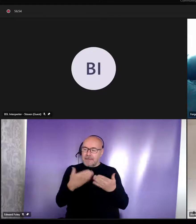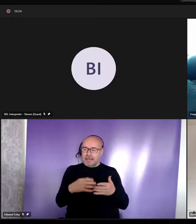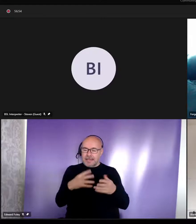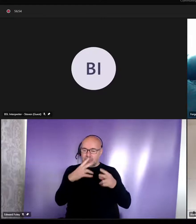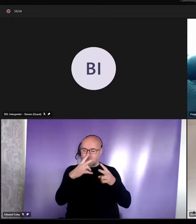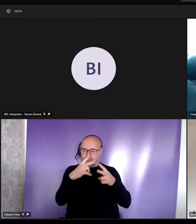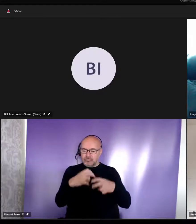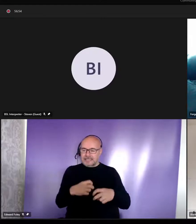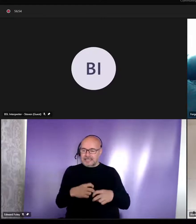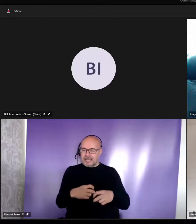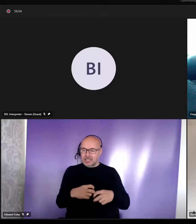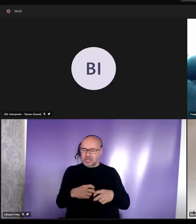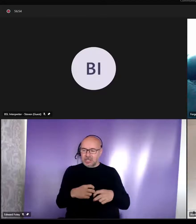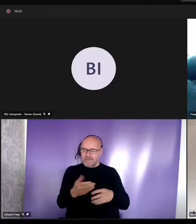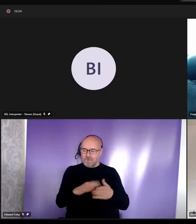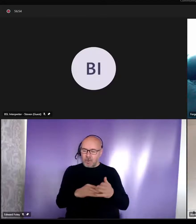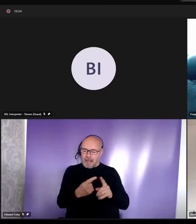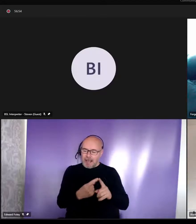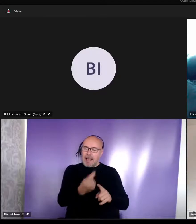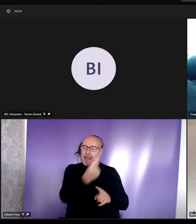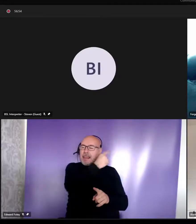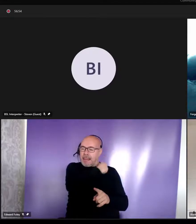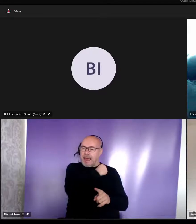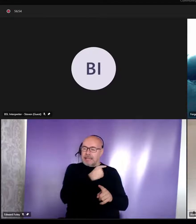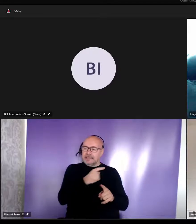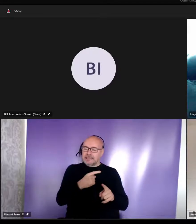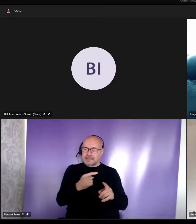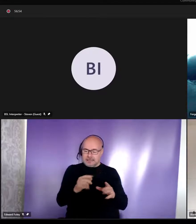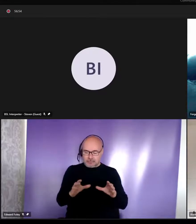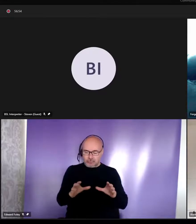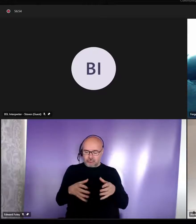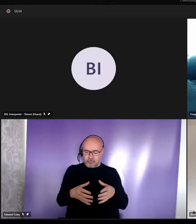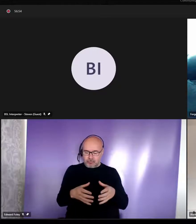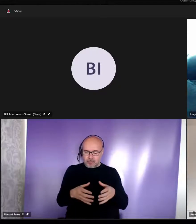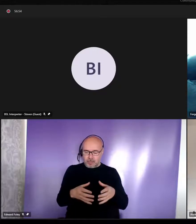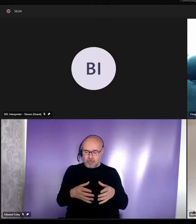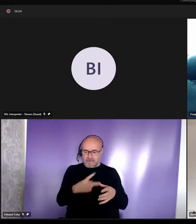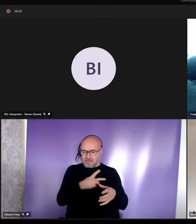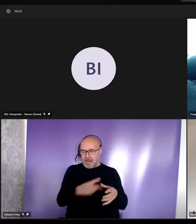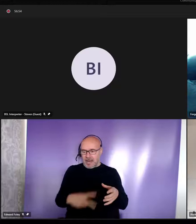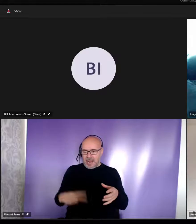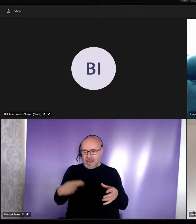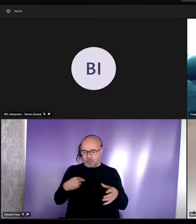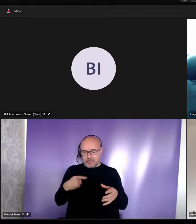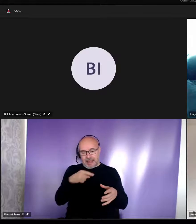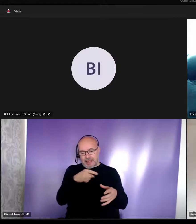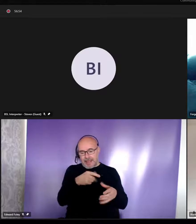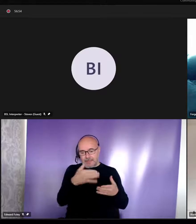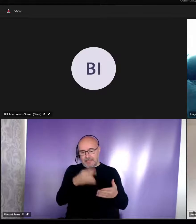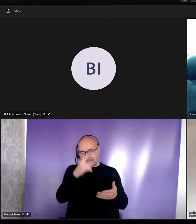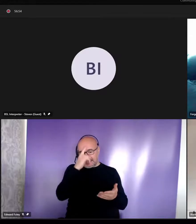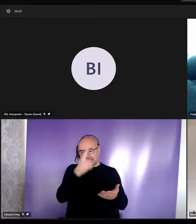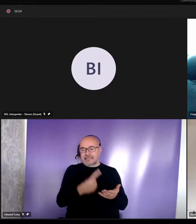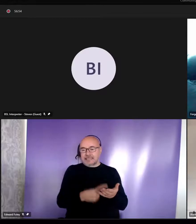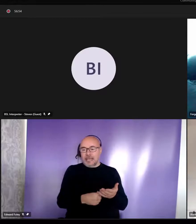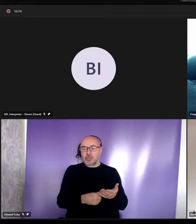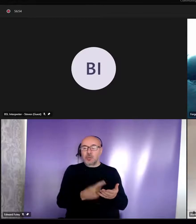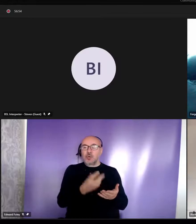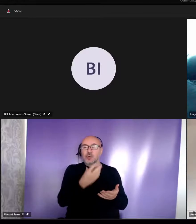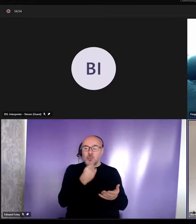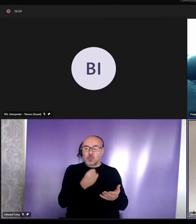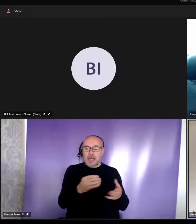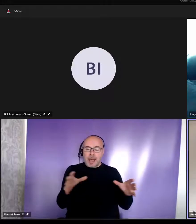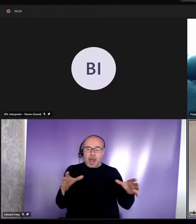back in a previous administration where we took the decision to use pool vehicles rather than allowing staff to use their own cars and